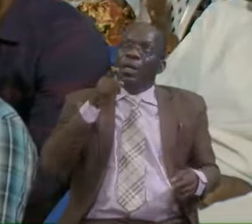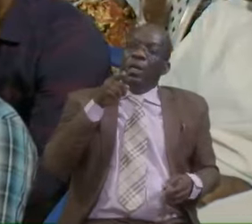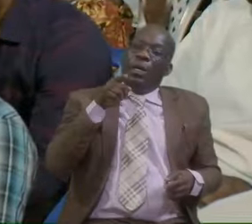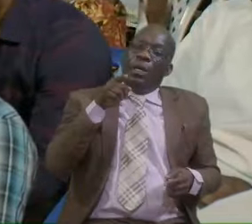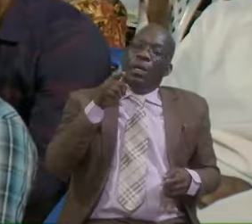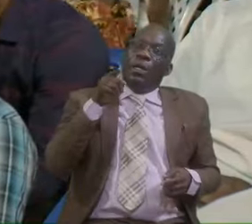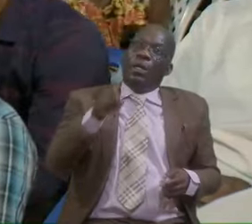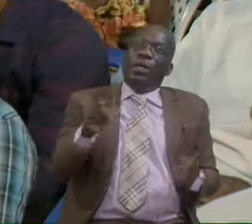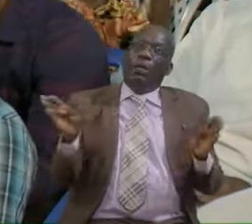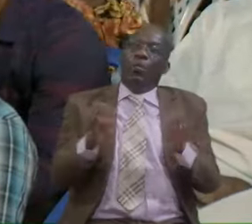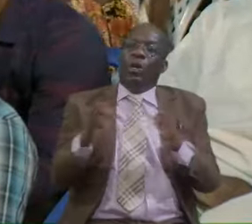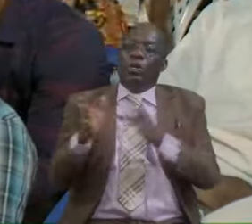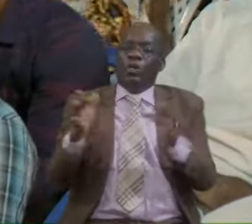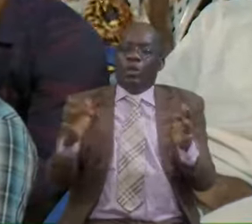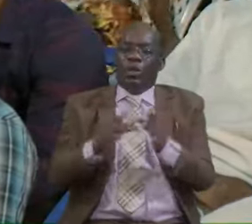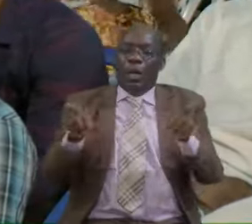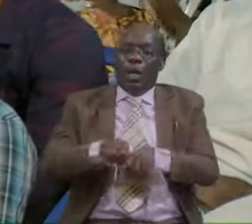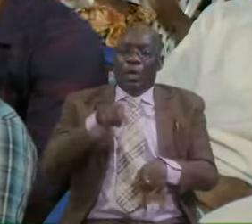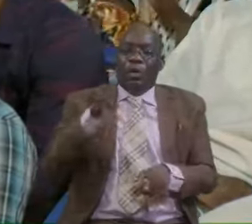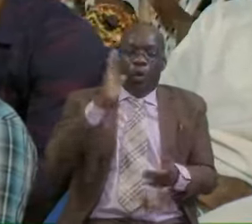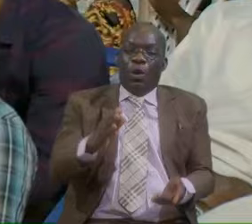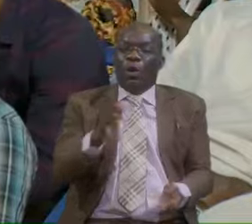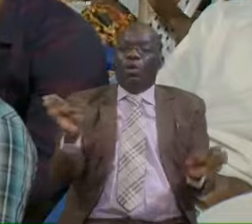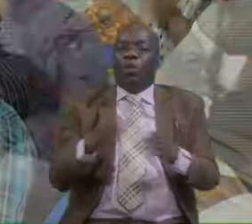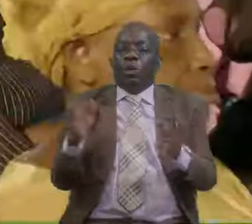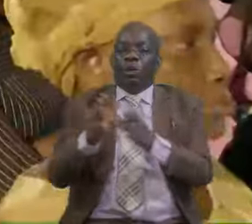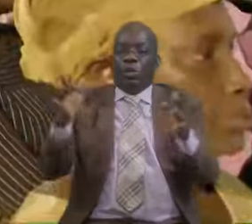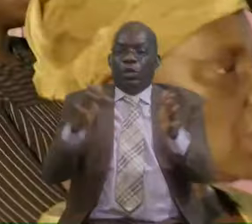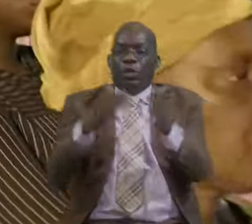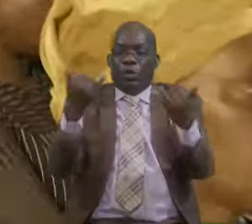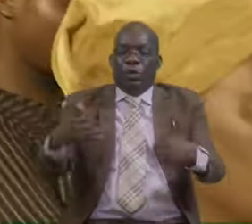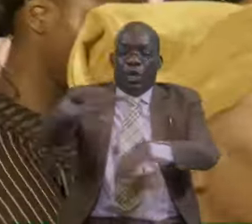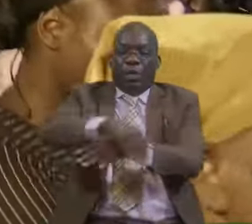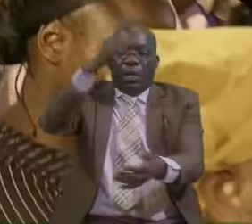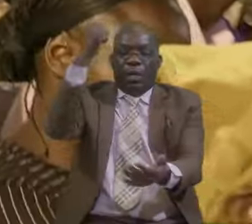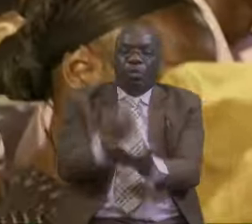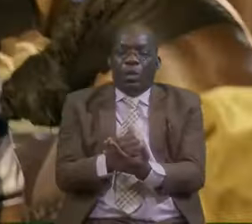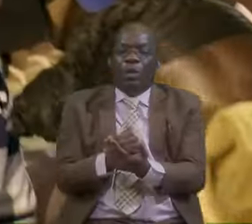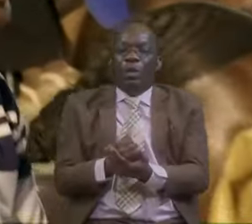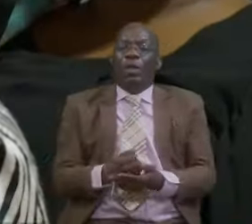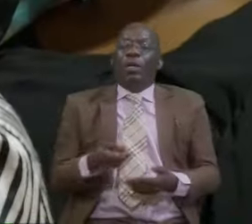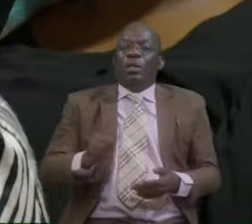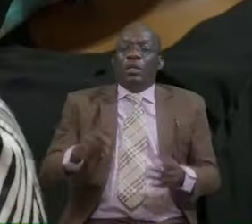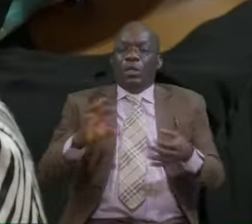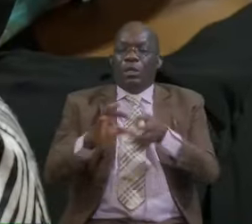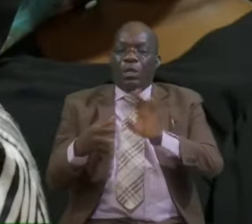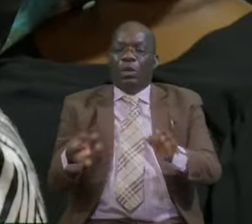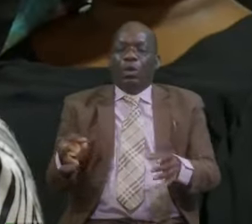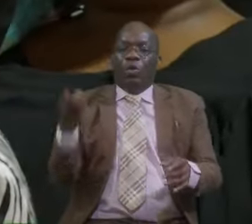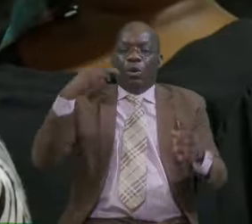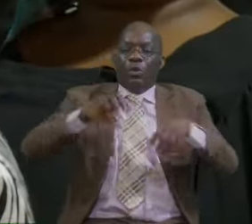meet Jesus tonight, those chains were broken, the demons were cast out, and